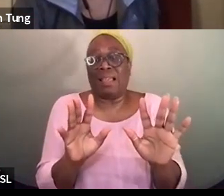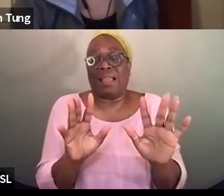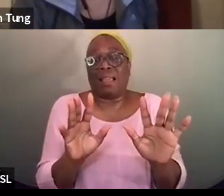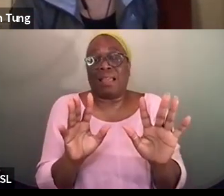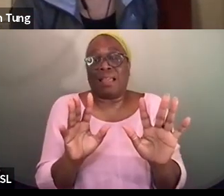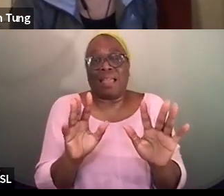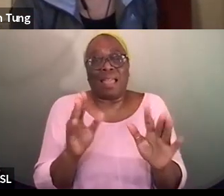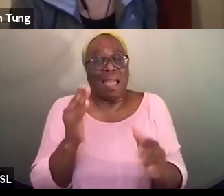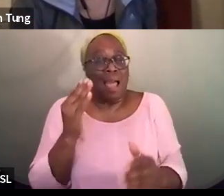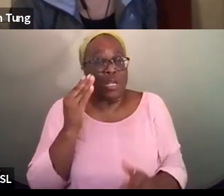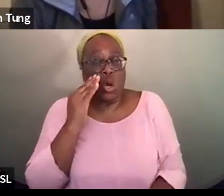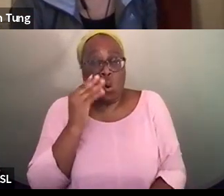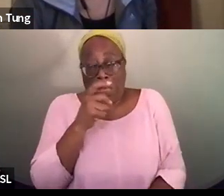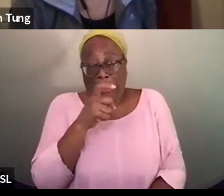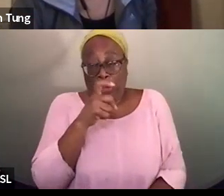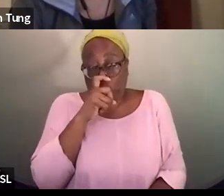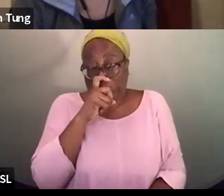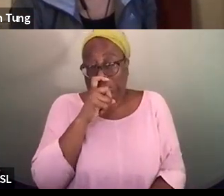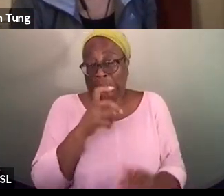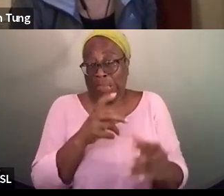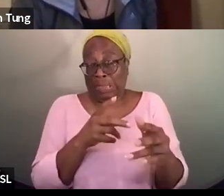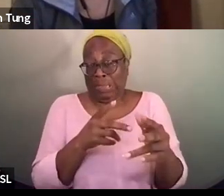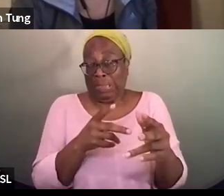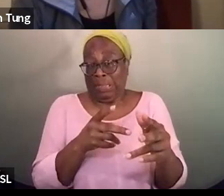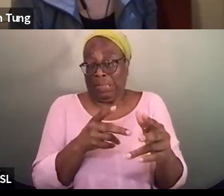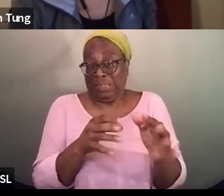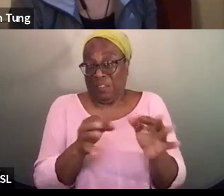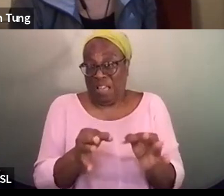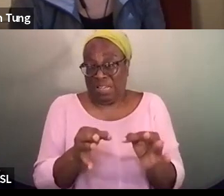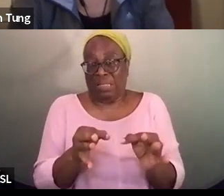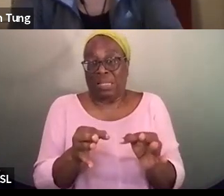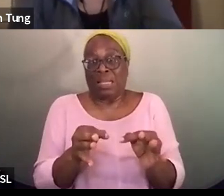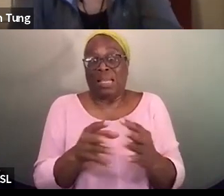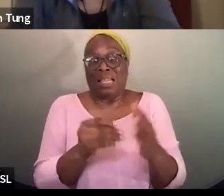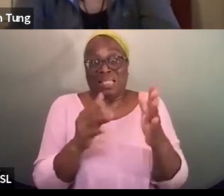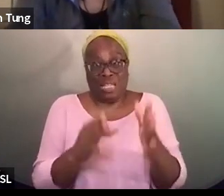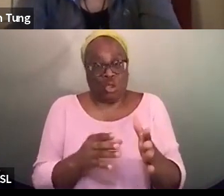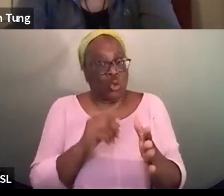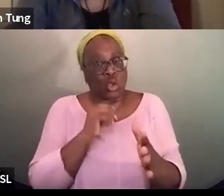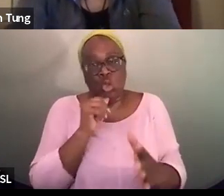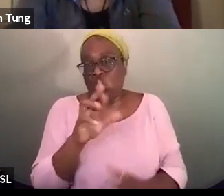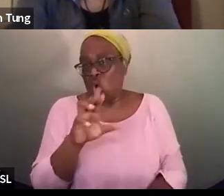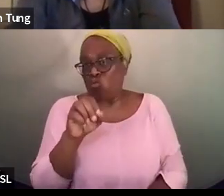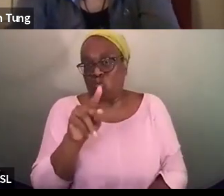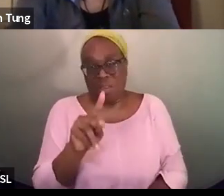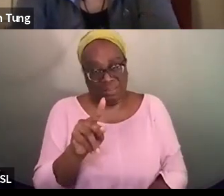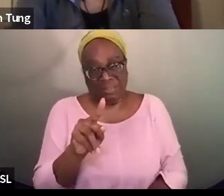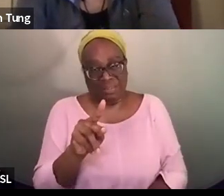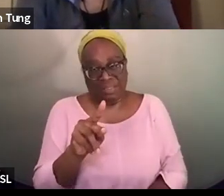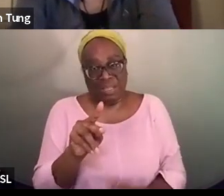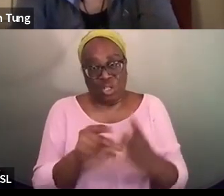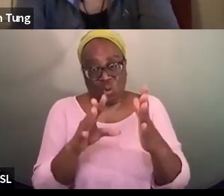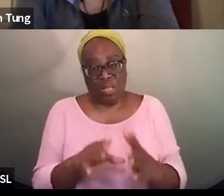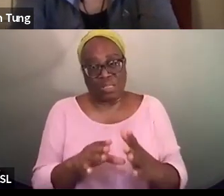by strict definition, teachers are not ranking students, but tiering and ranking does go on because students are